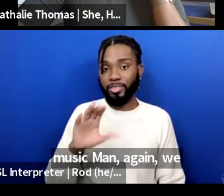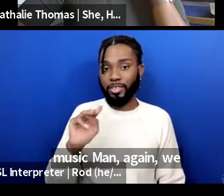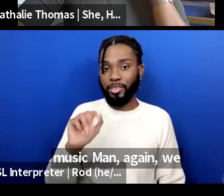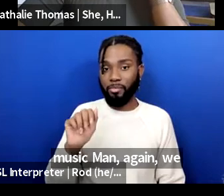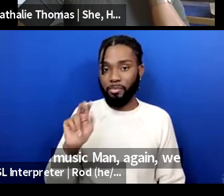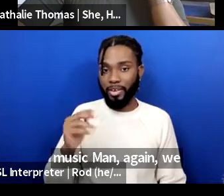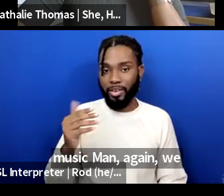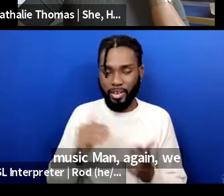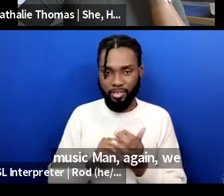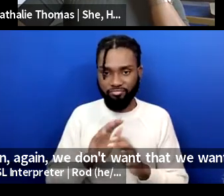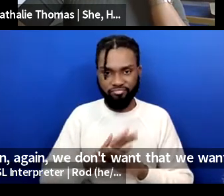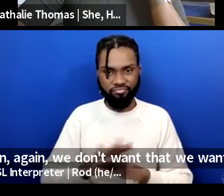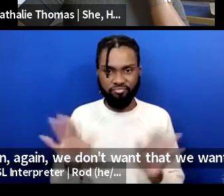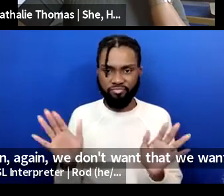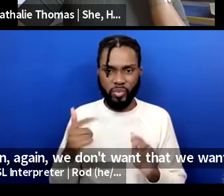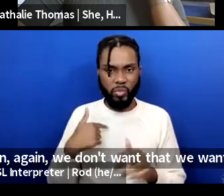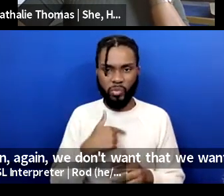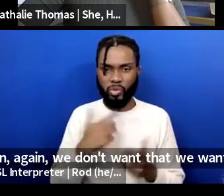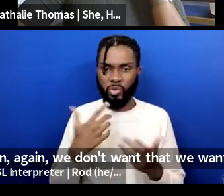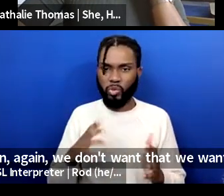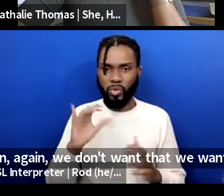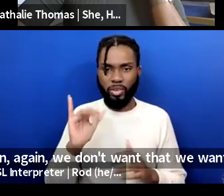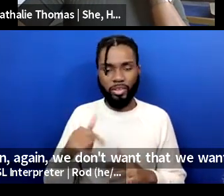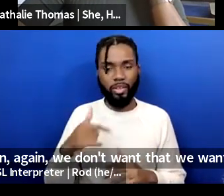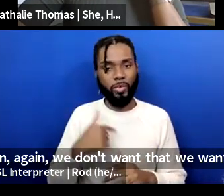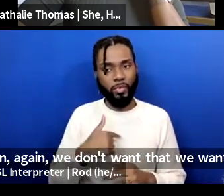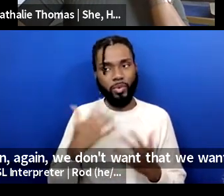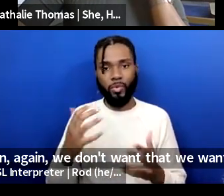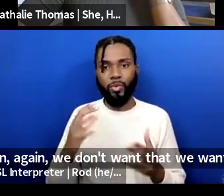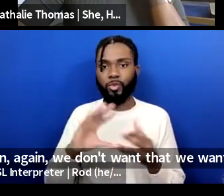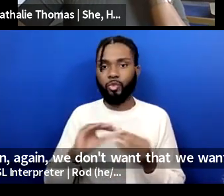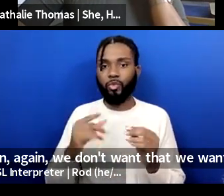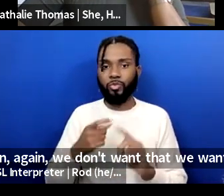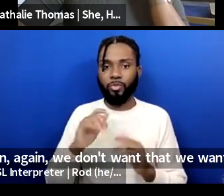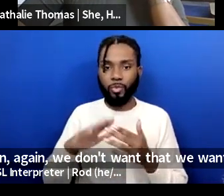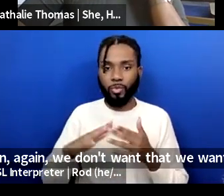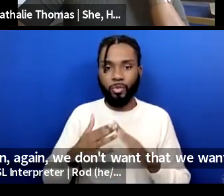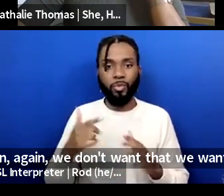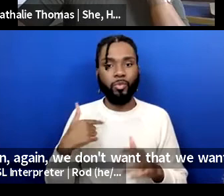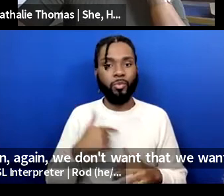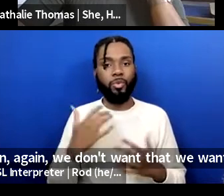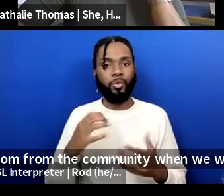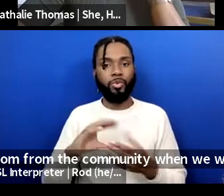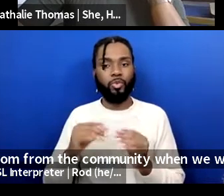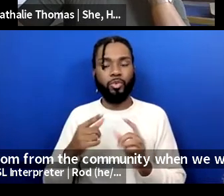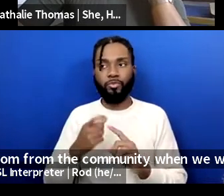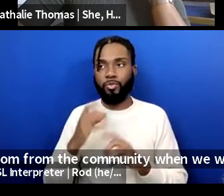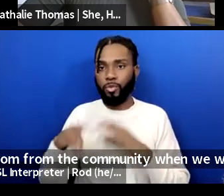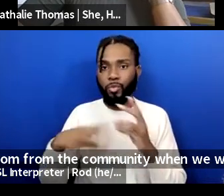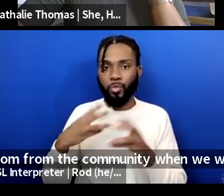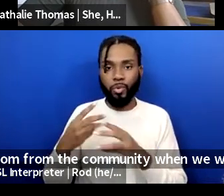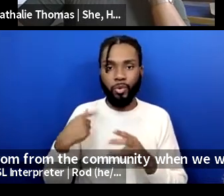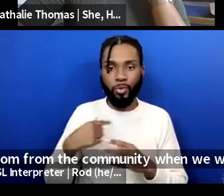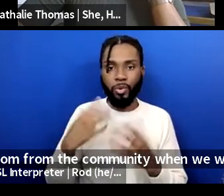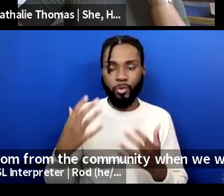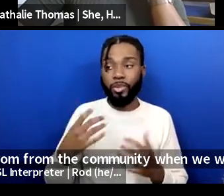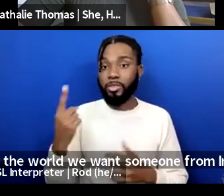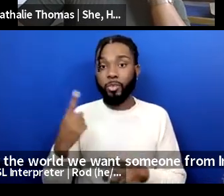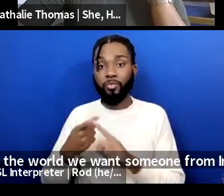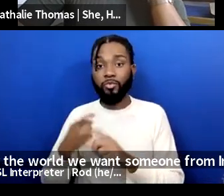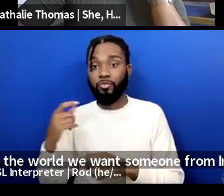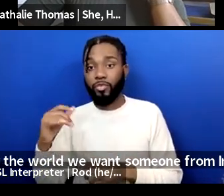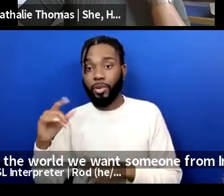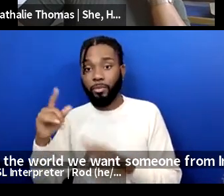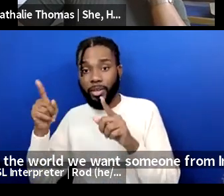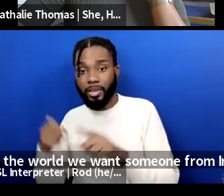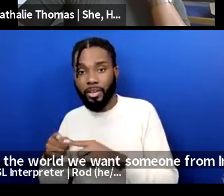We want stories from the community. We want stories from the world. We want someone from India to collaborate with someone from the